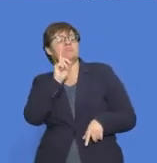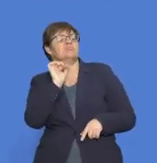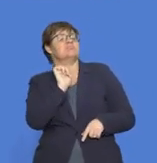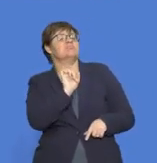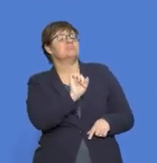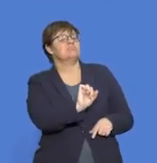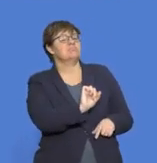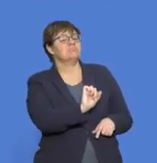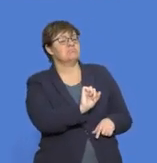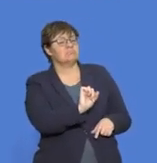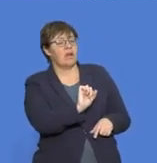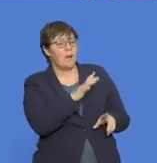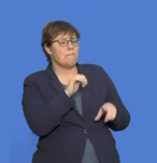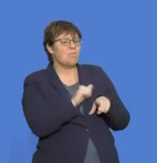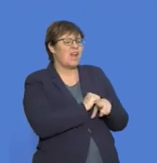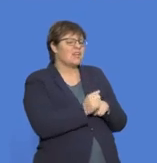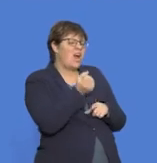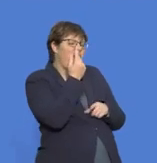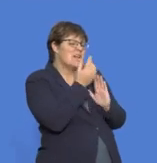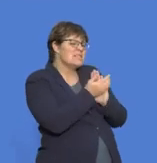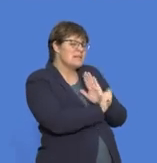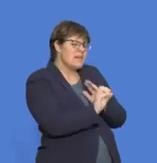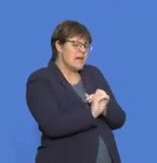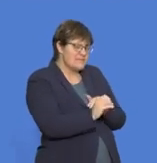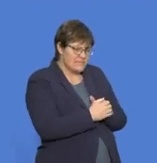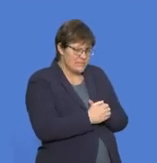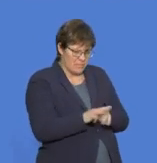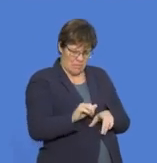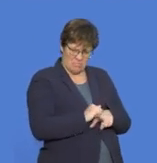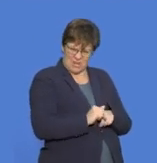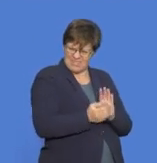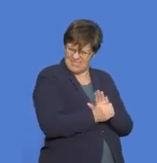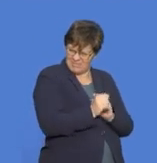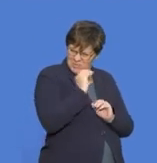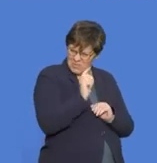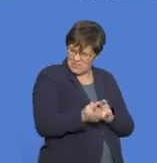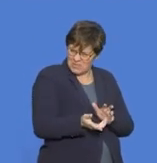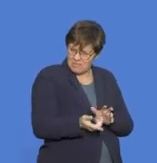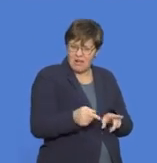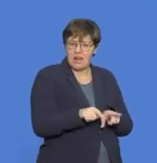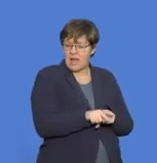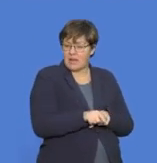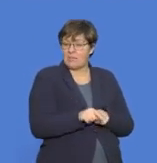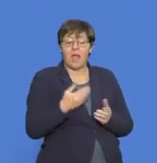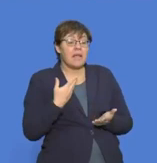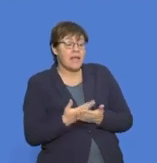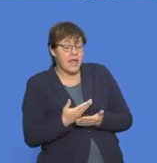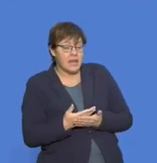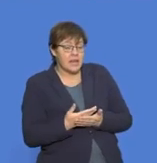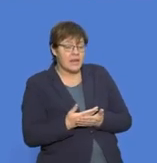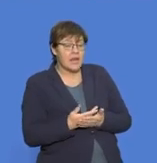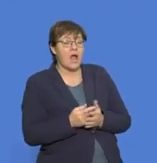test your practical skills. What do I mean by practical skills? It's things like ability